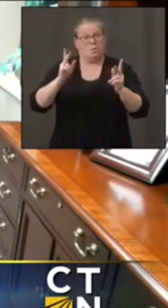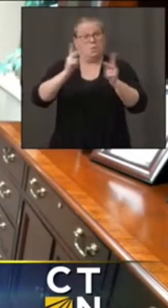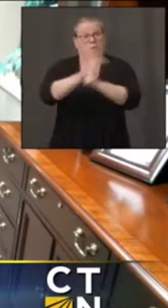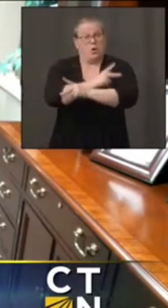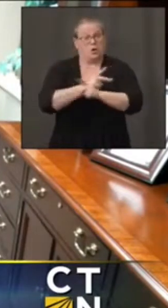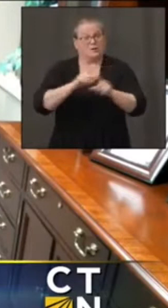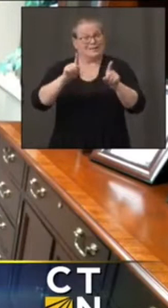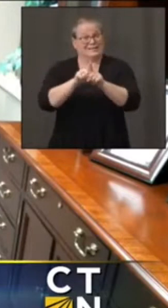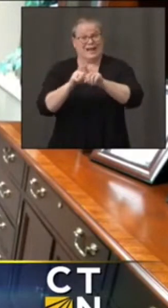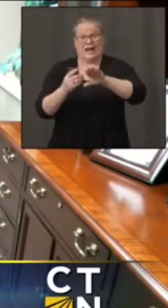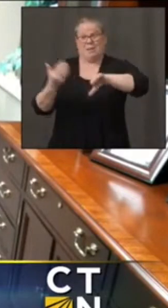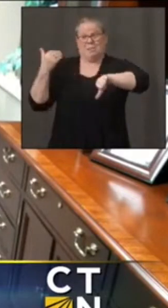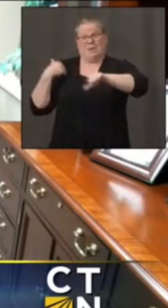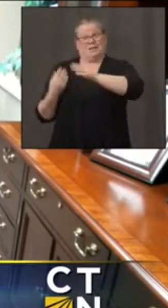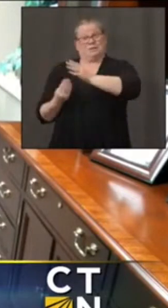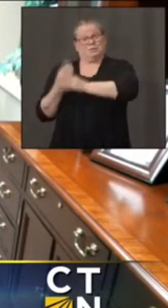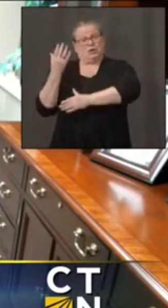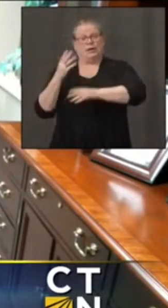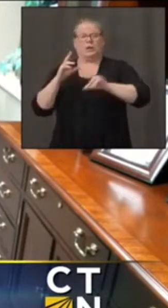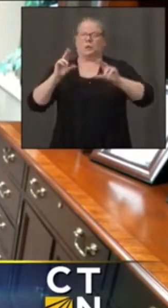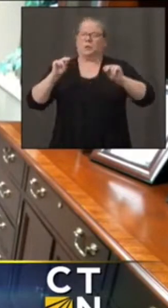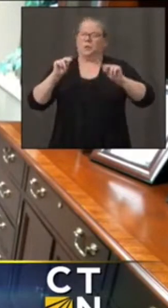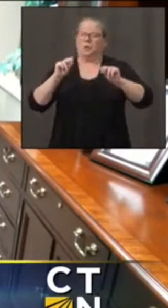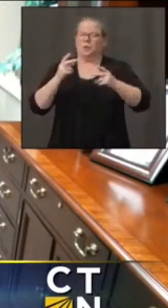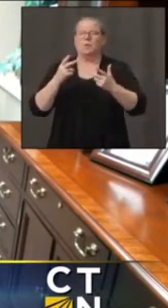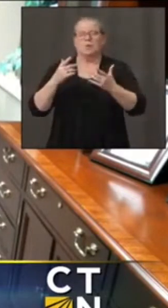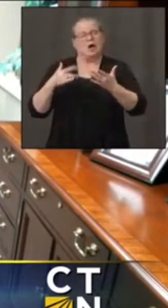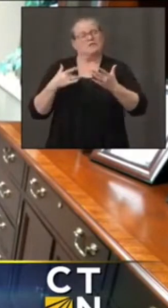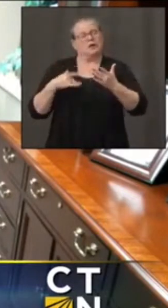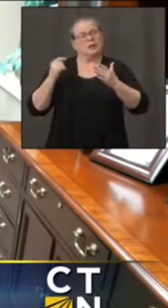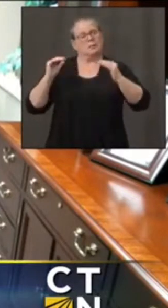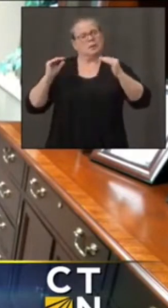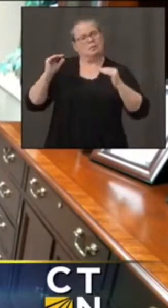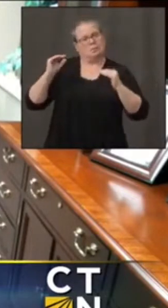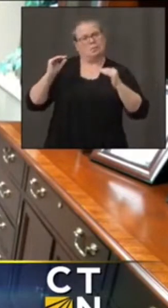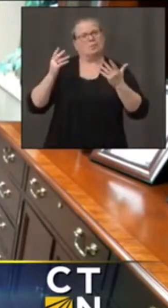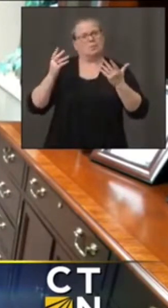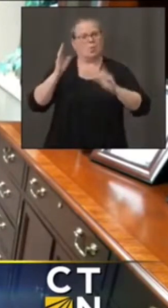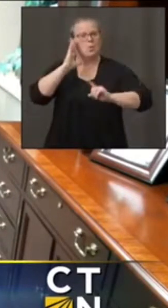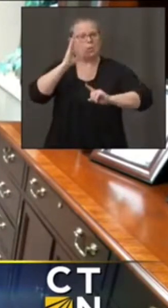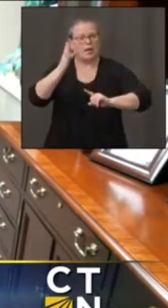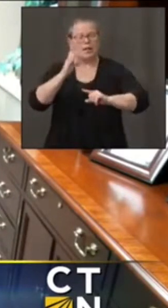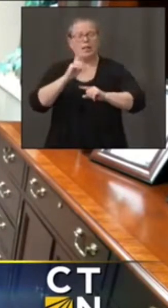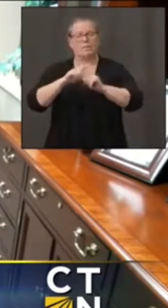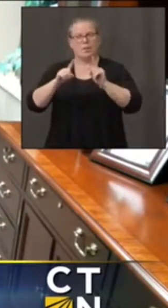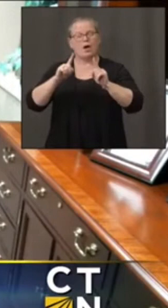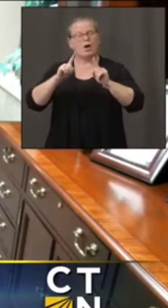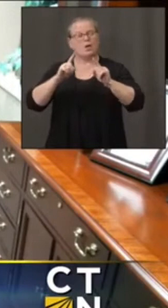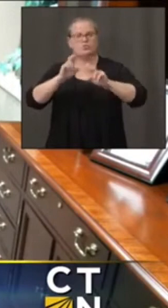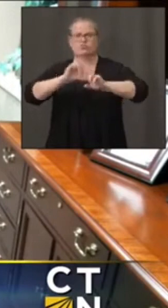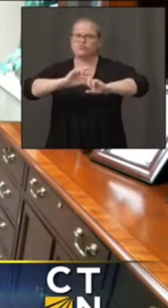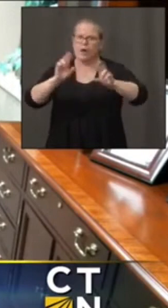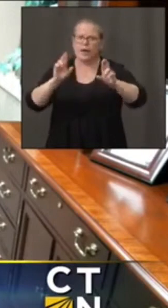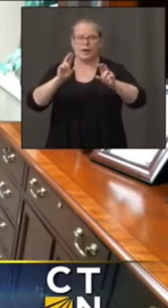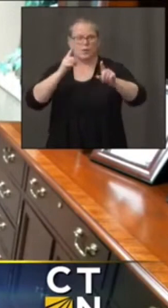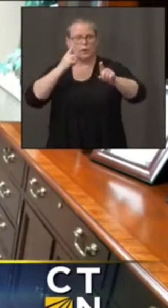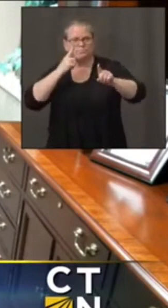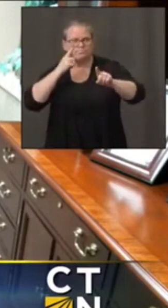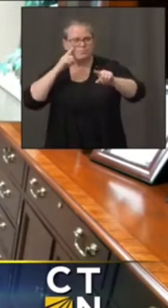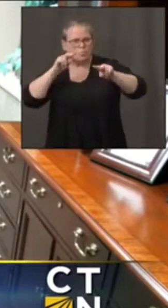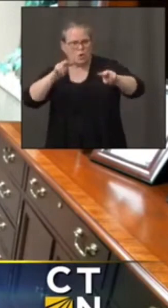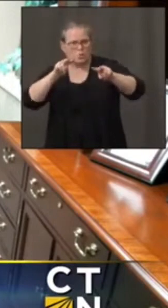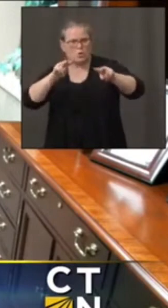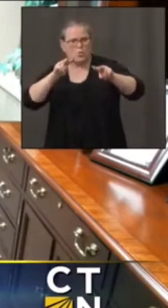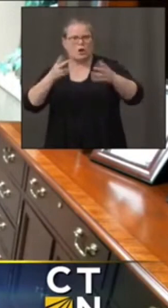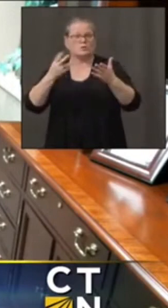to examine those. And we're doing this in partnership with the state, Yale School of Public Health, the